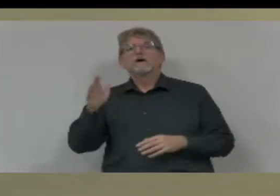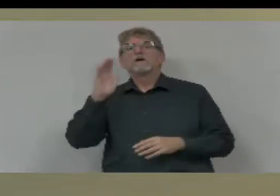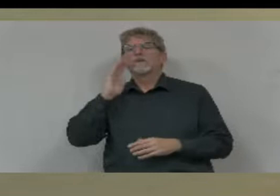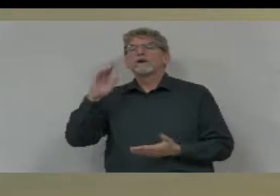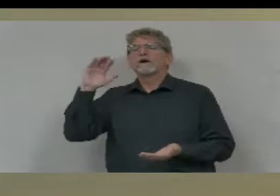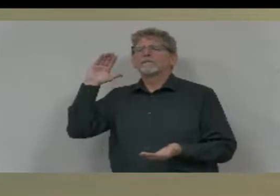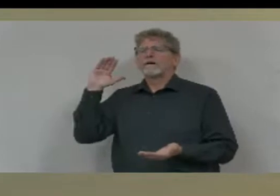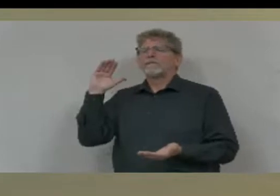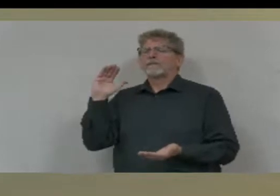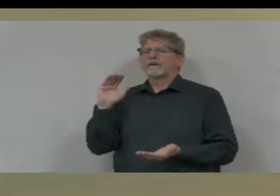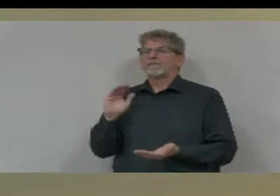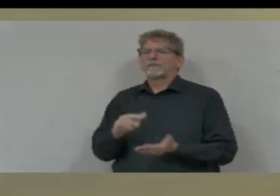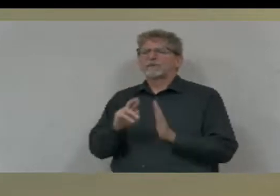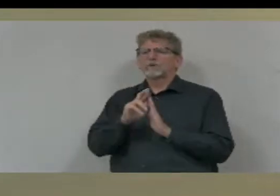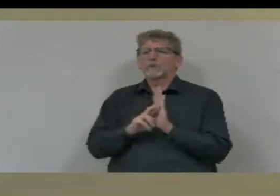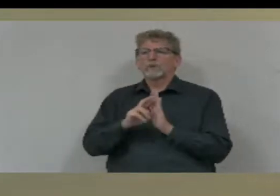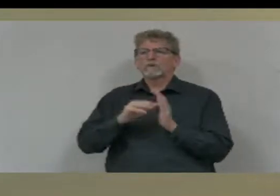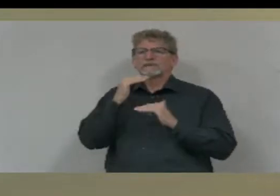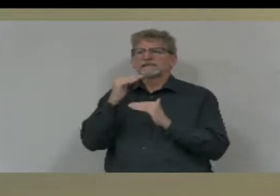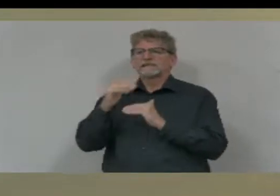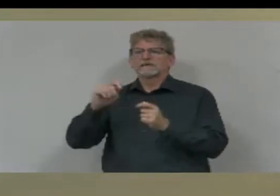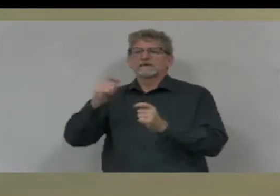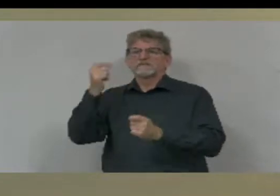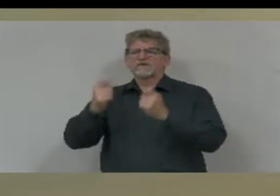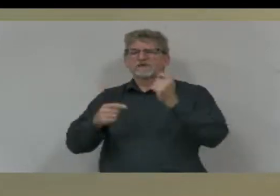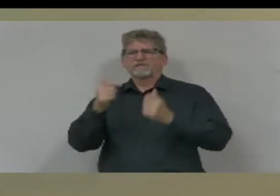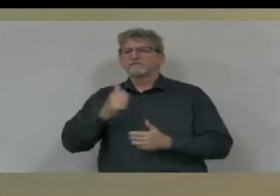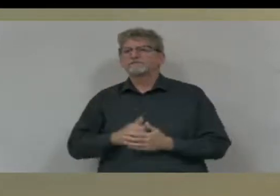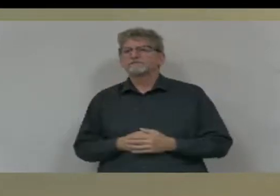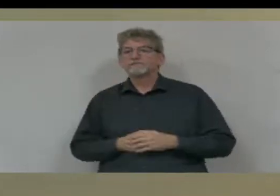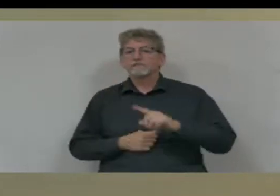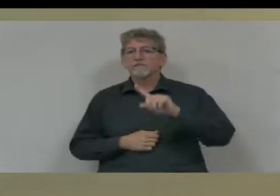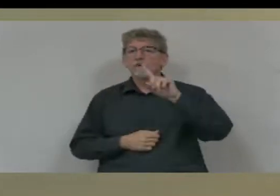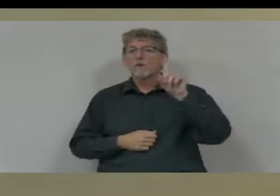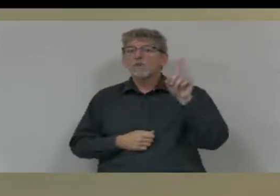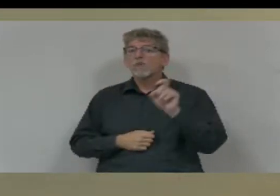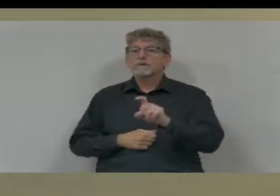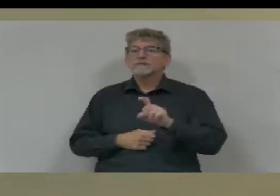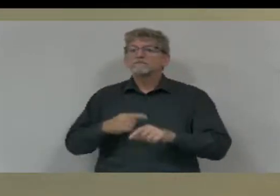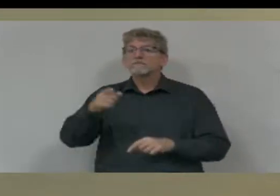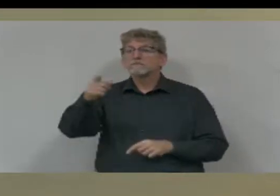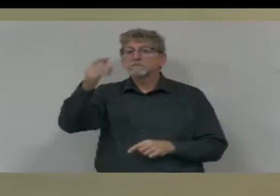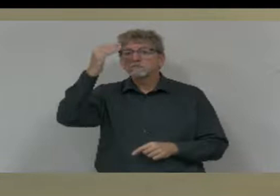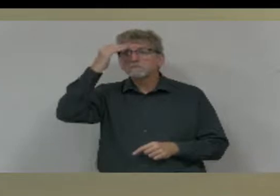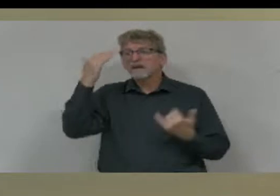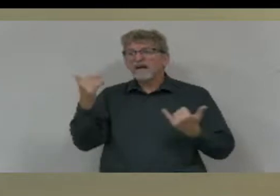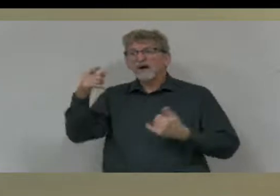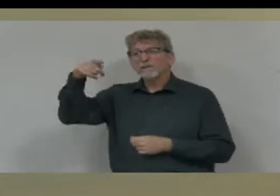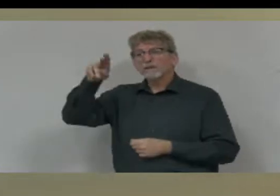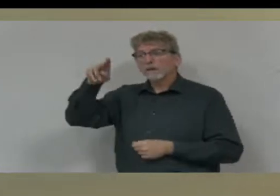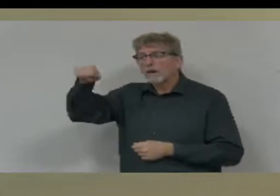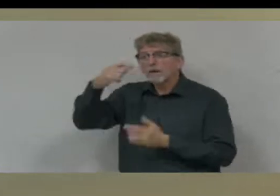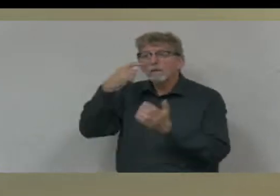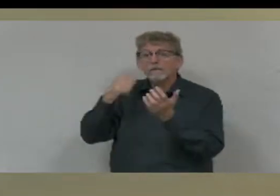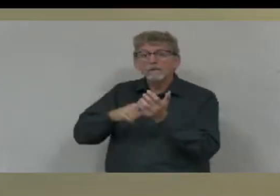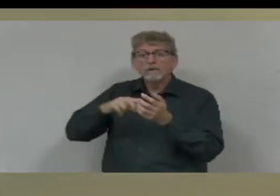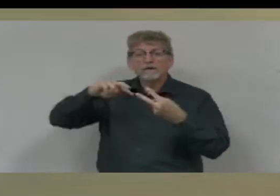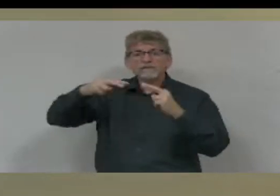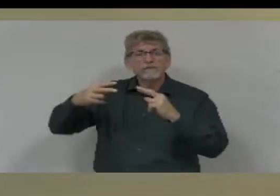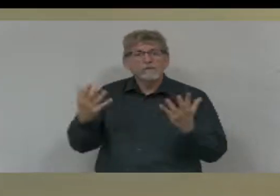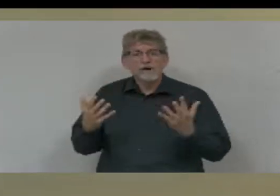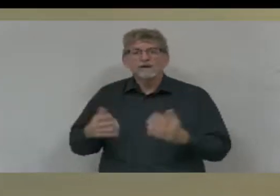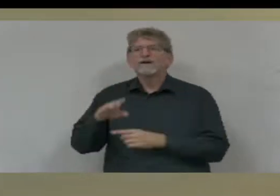restrictions. Okay. And do we know what specific variants have been found on campus? We've had the B117 is by far the most